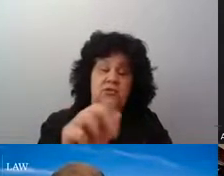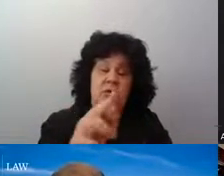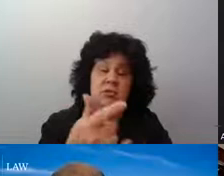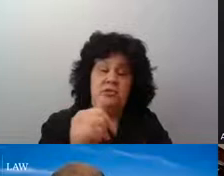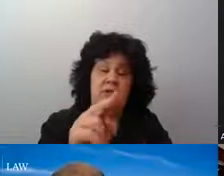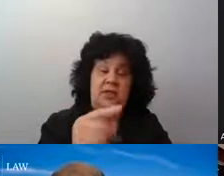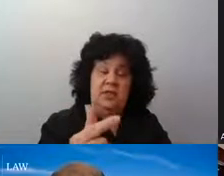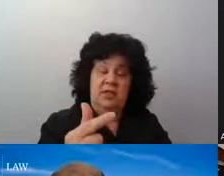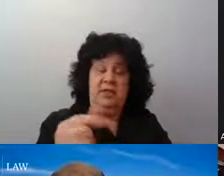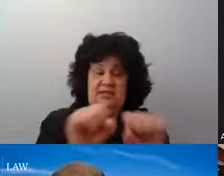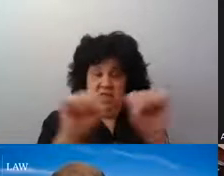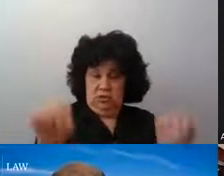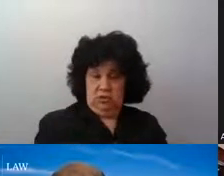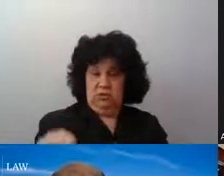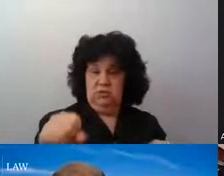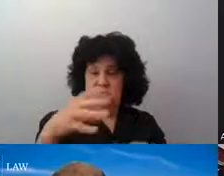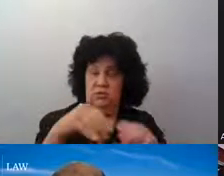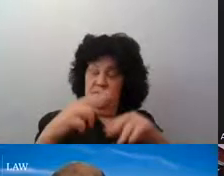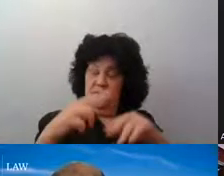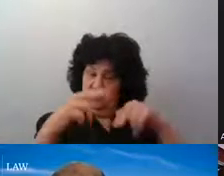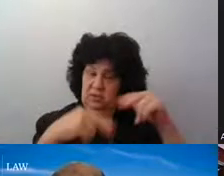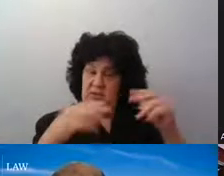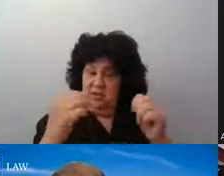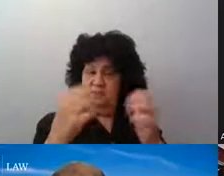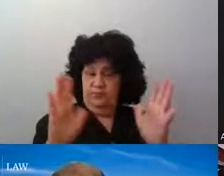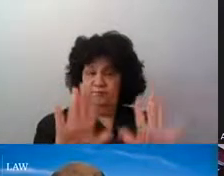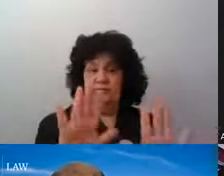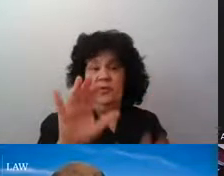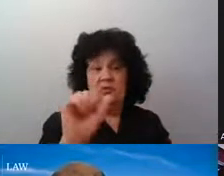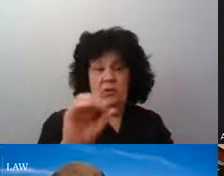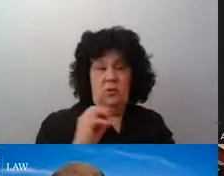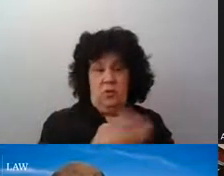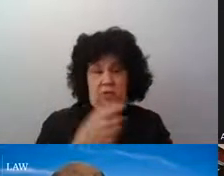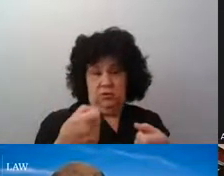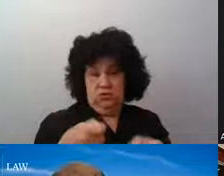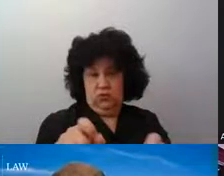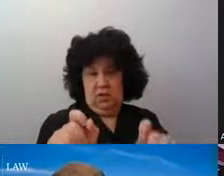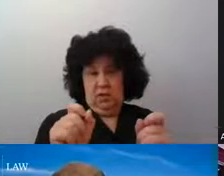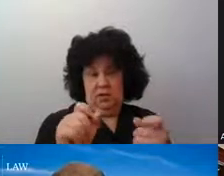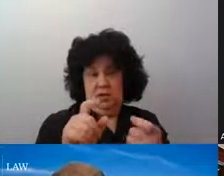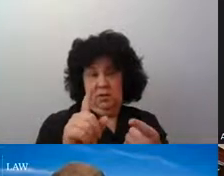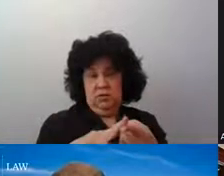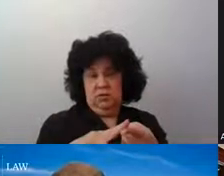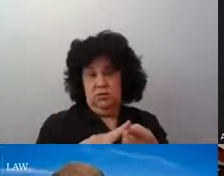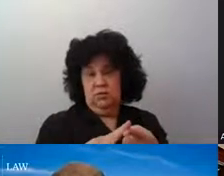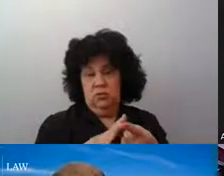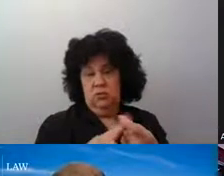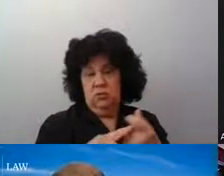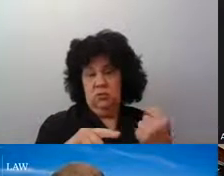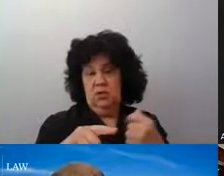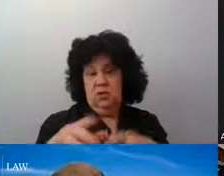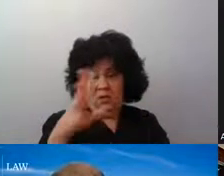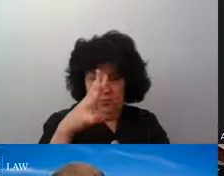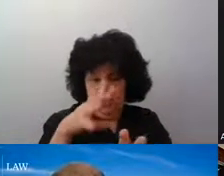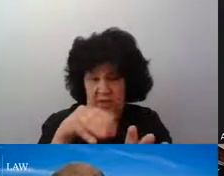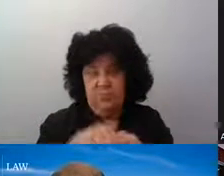the policy or the manager side, and everything in between? So we try to be holistic about what we do. And until you